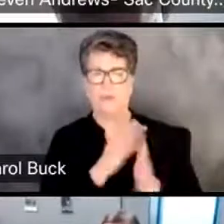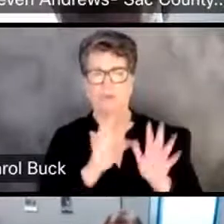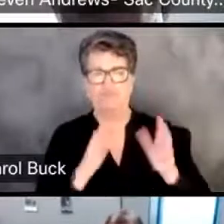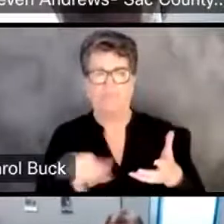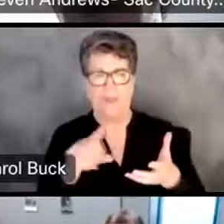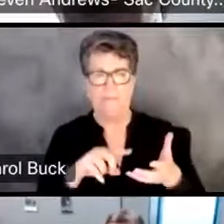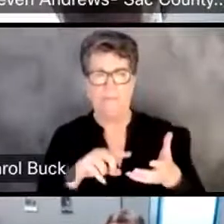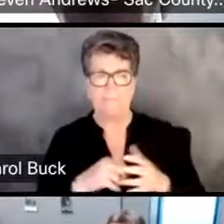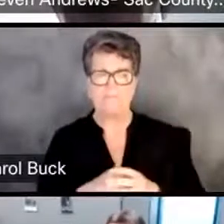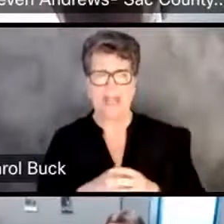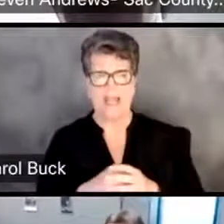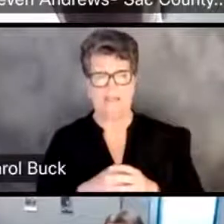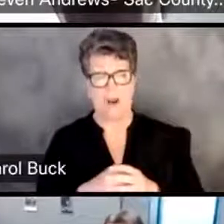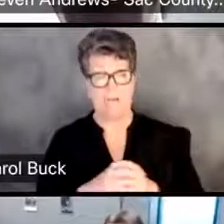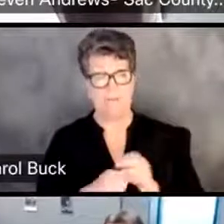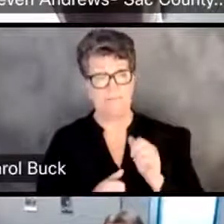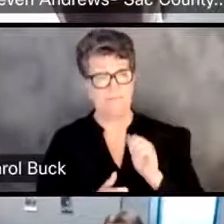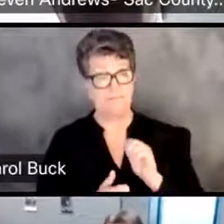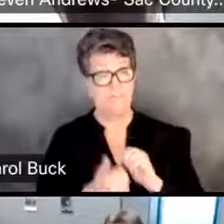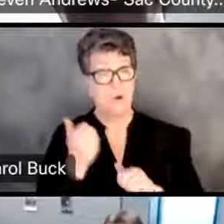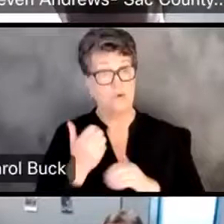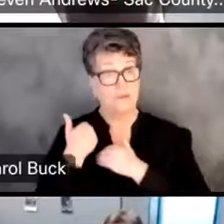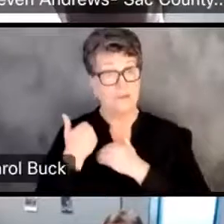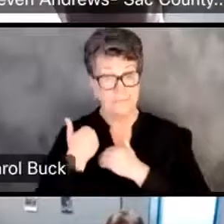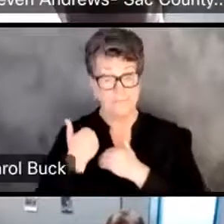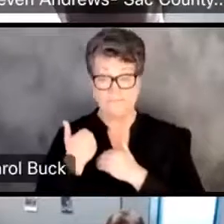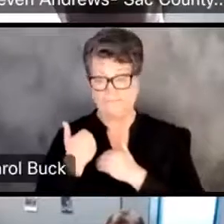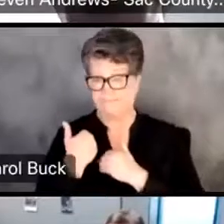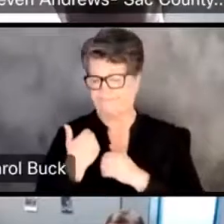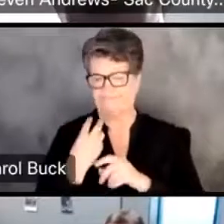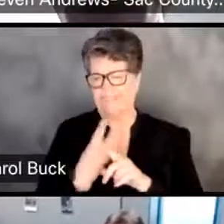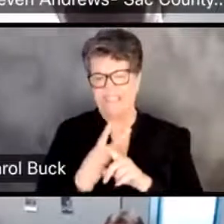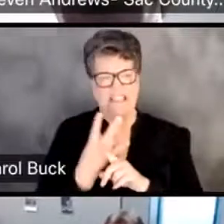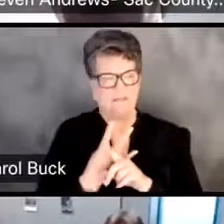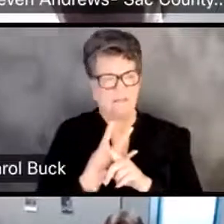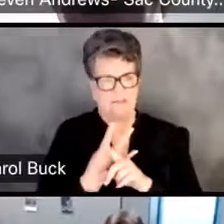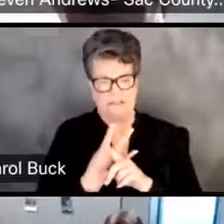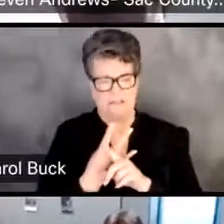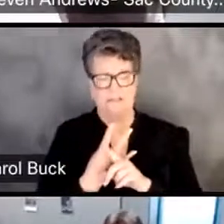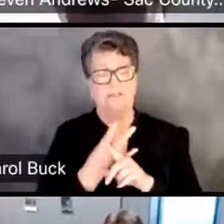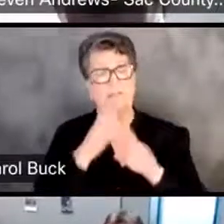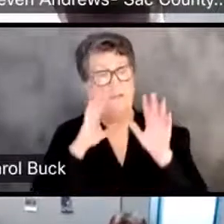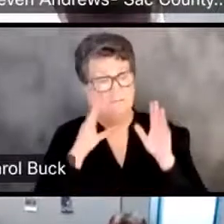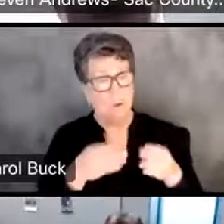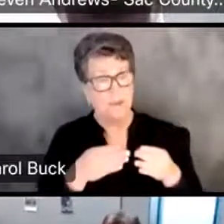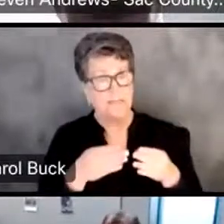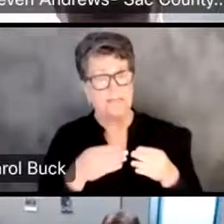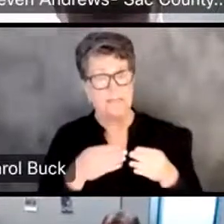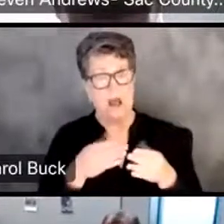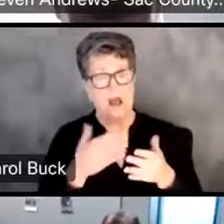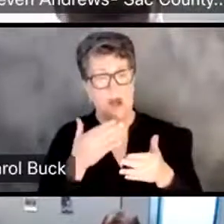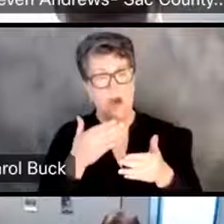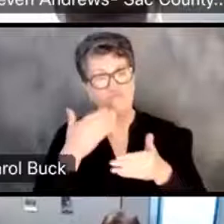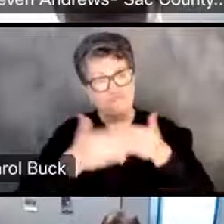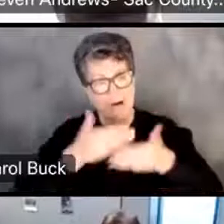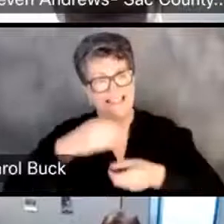They're primarily in the last 6-7 months have been focused on processes within